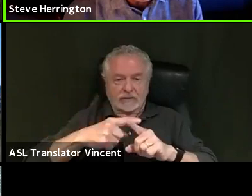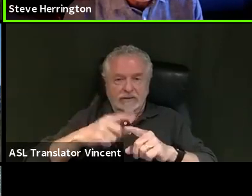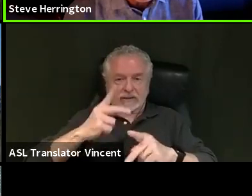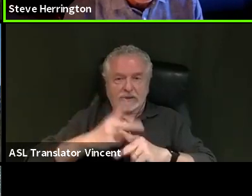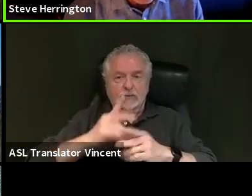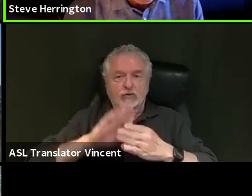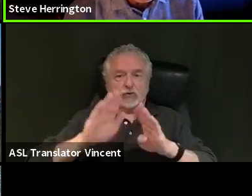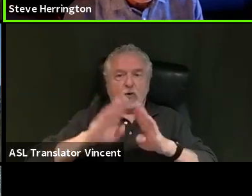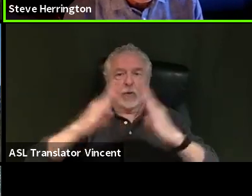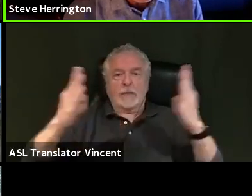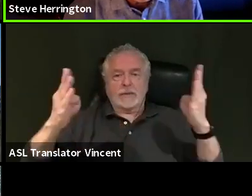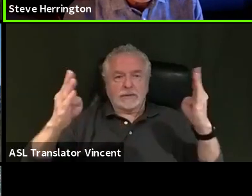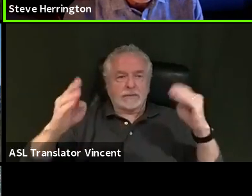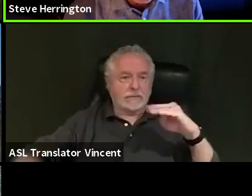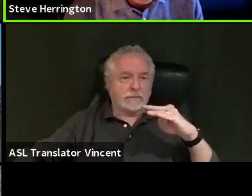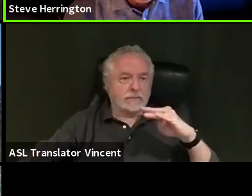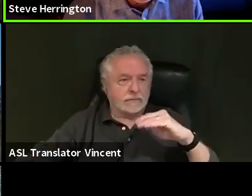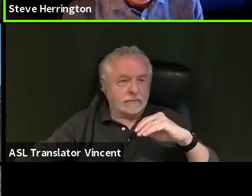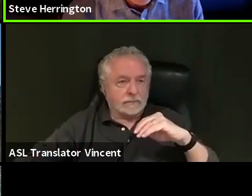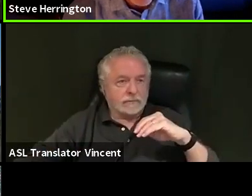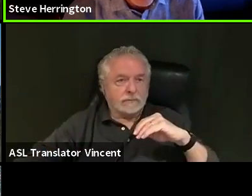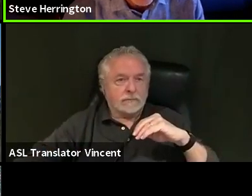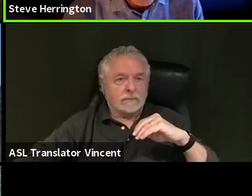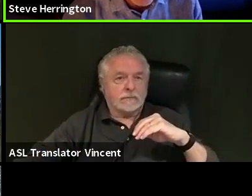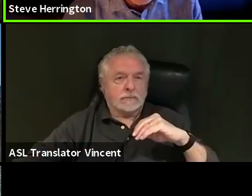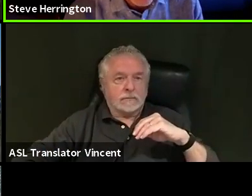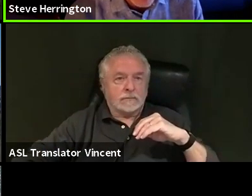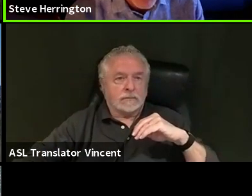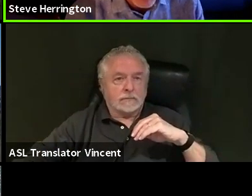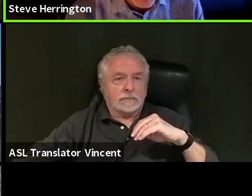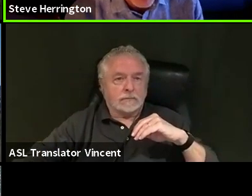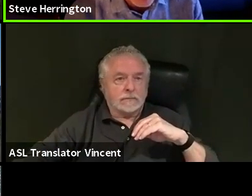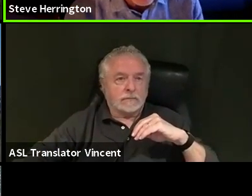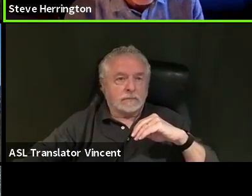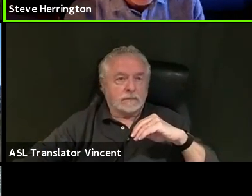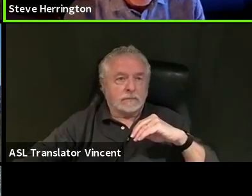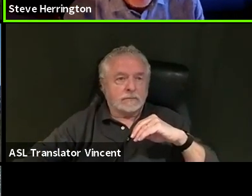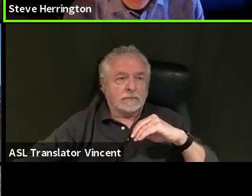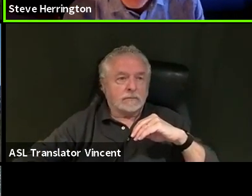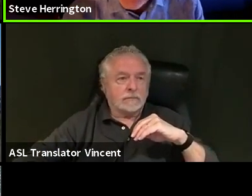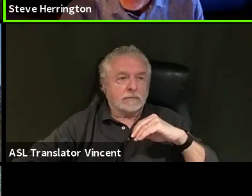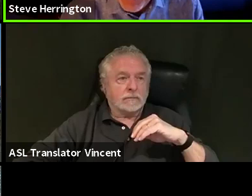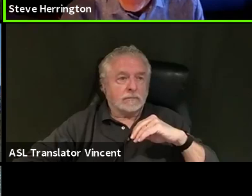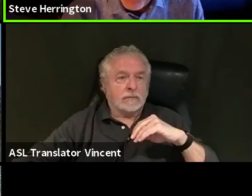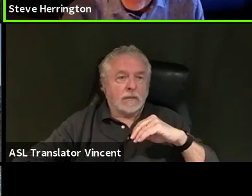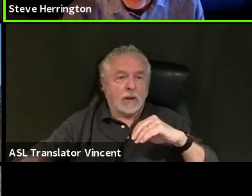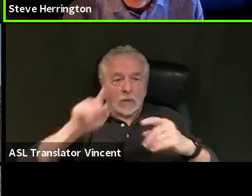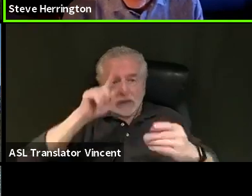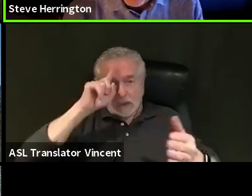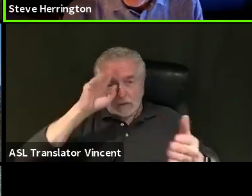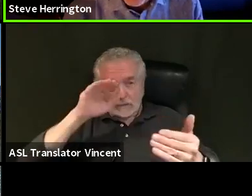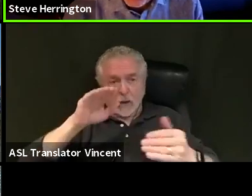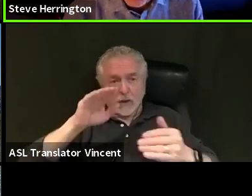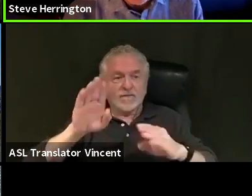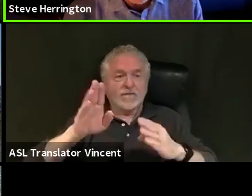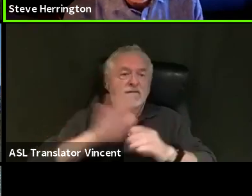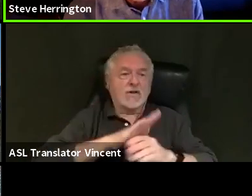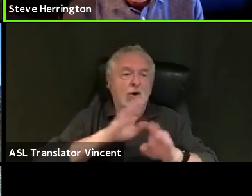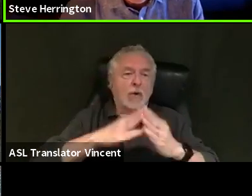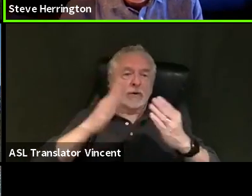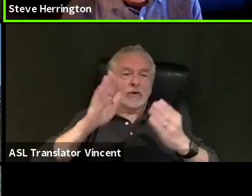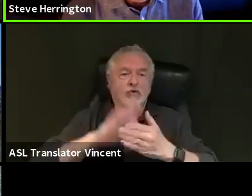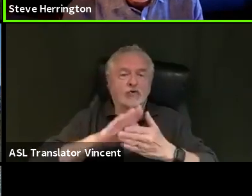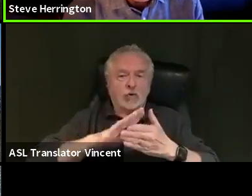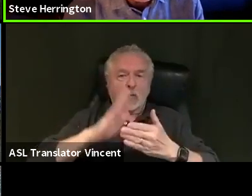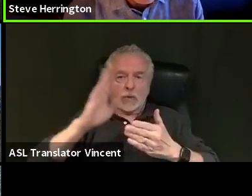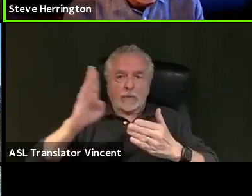schools open. And I'm so proud of what our nurses did for that opportunity. But we anticipate a full reopening of school.